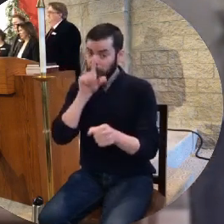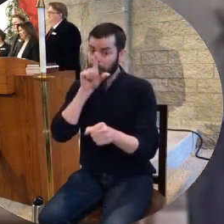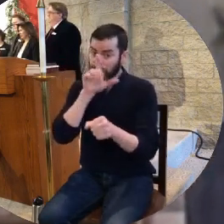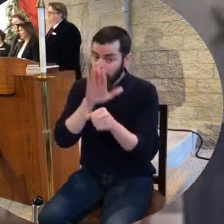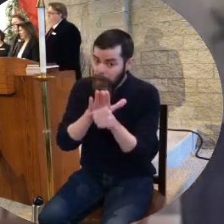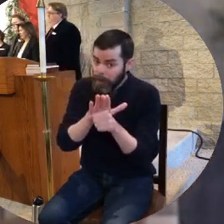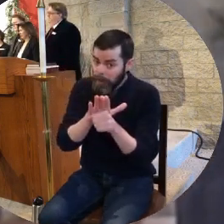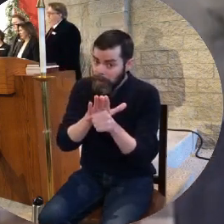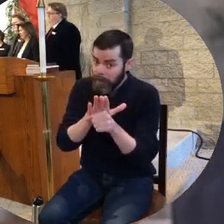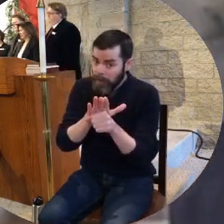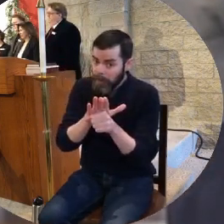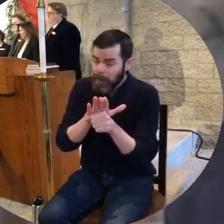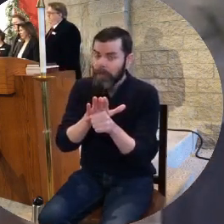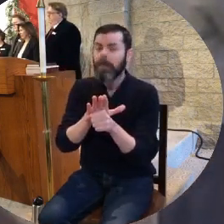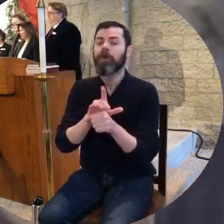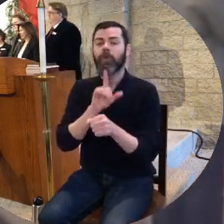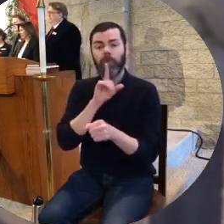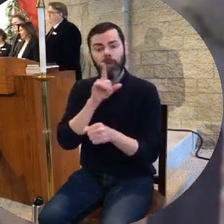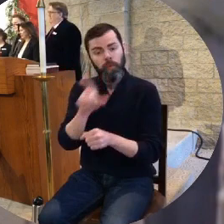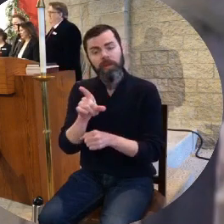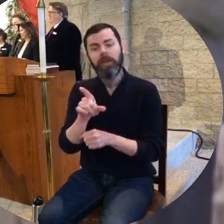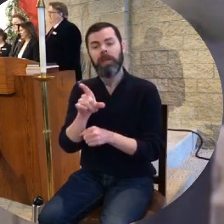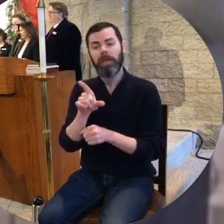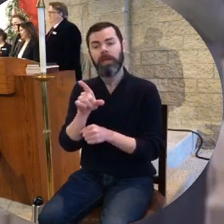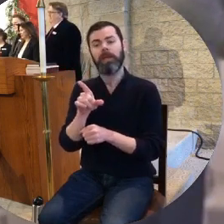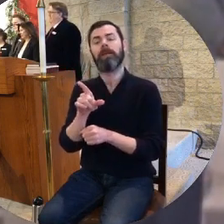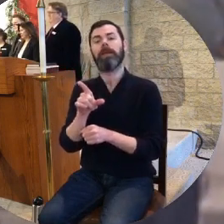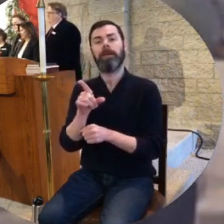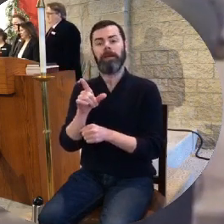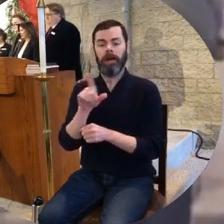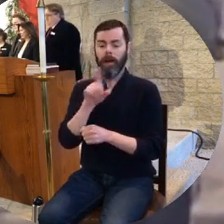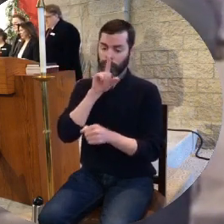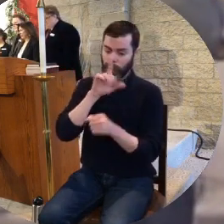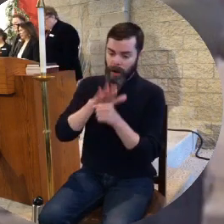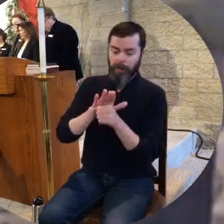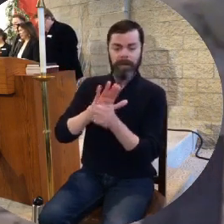that commitment is what transforms a promise into reality.